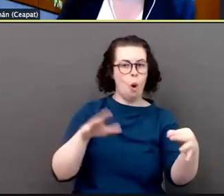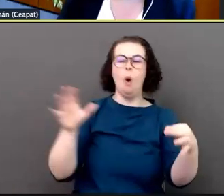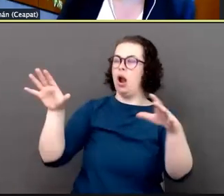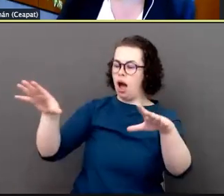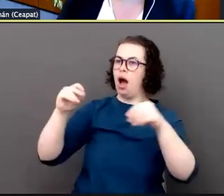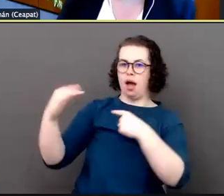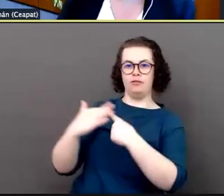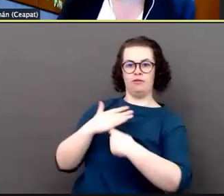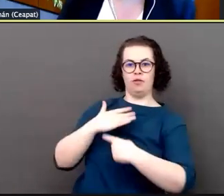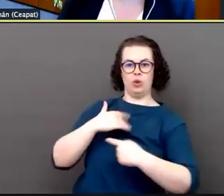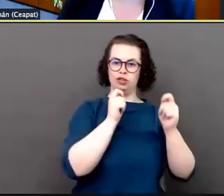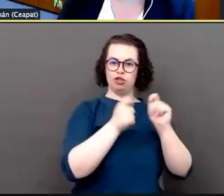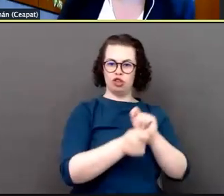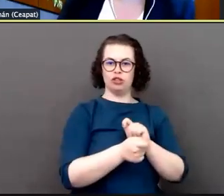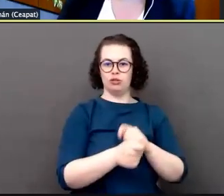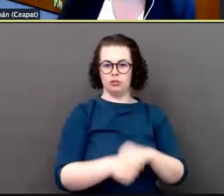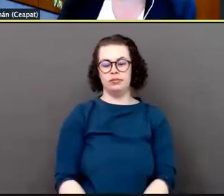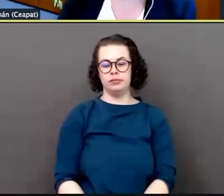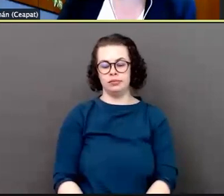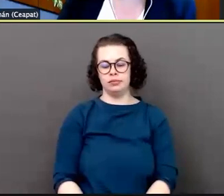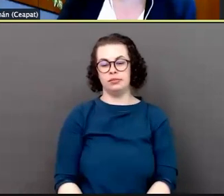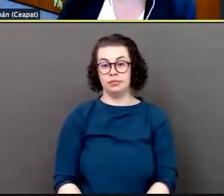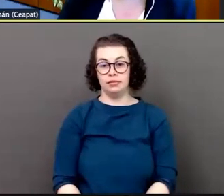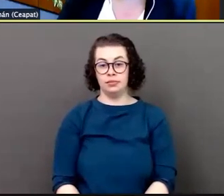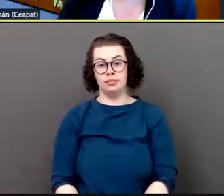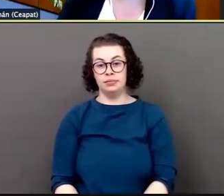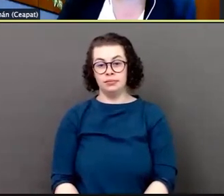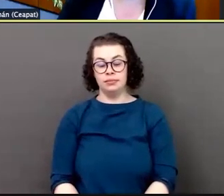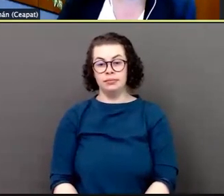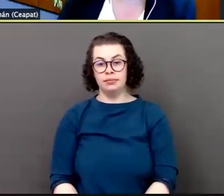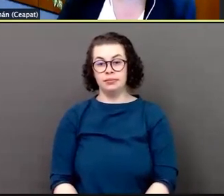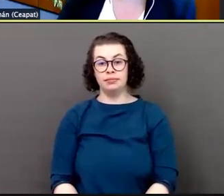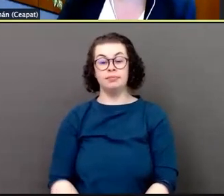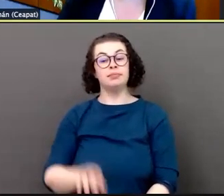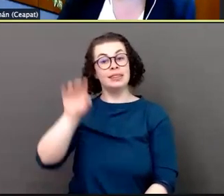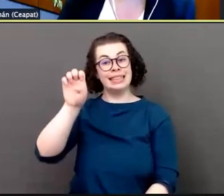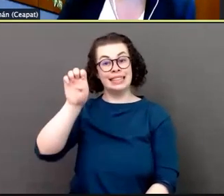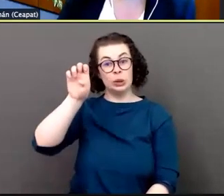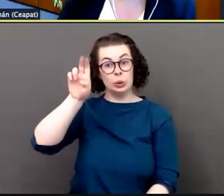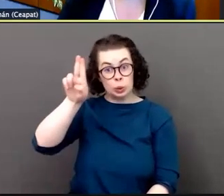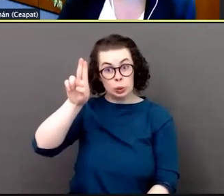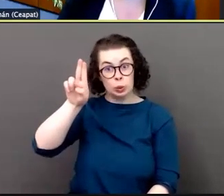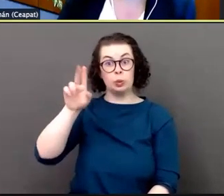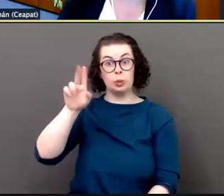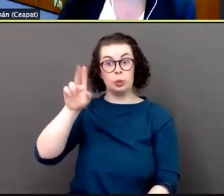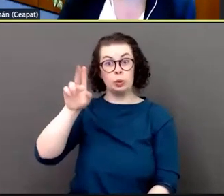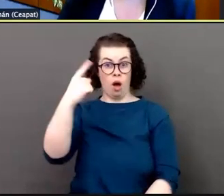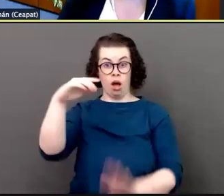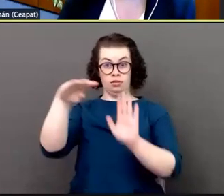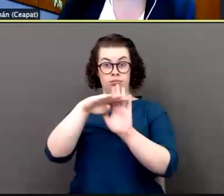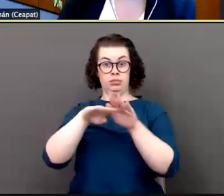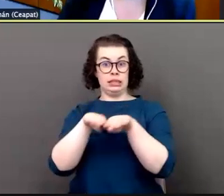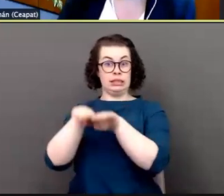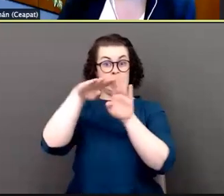standard in the European Union with common criteria will facilitate in the medium